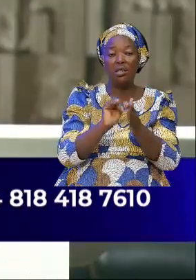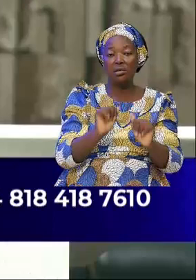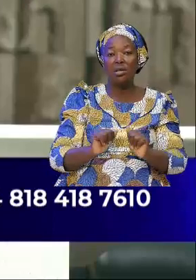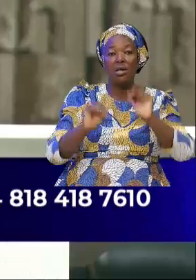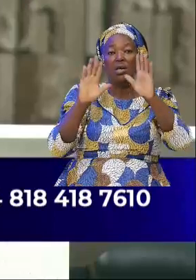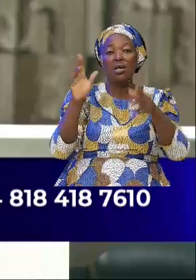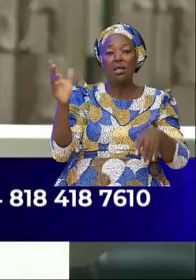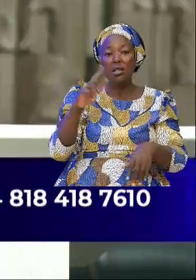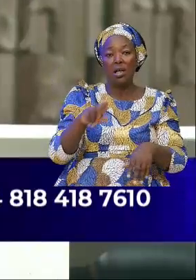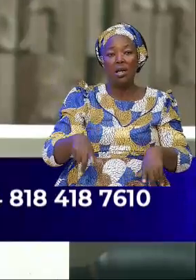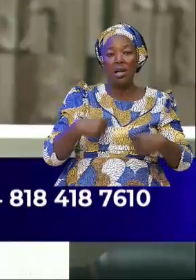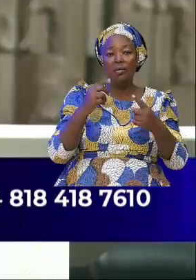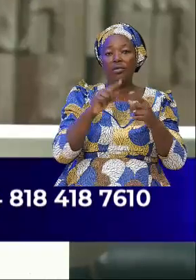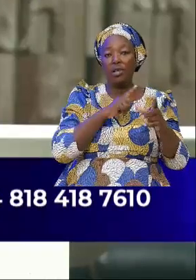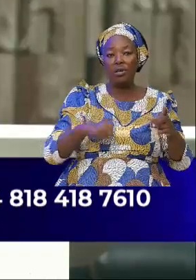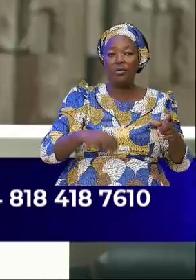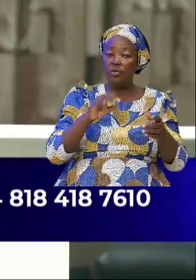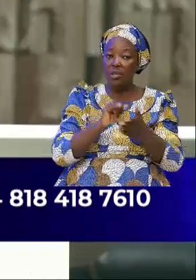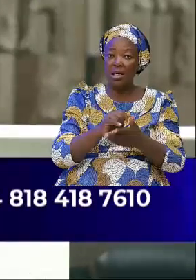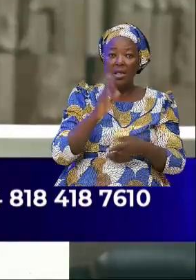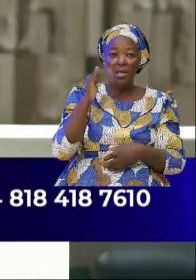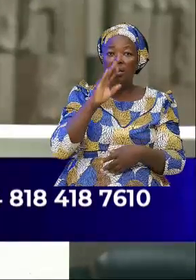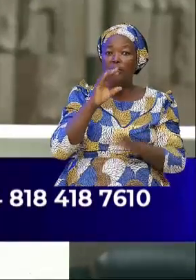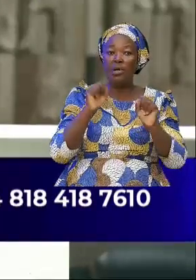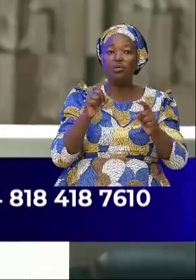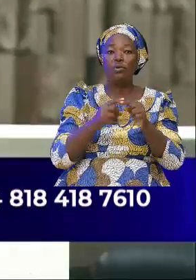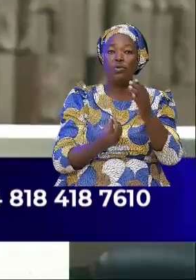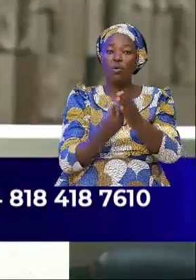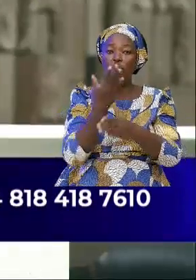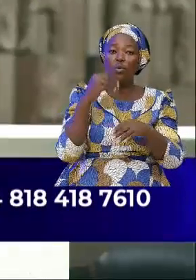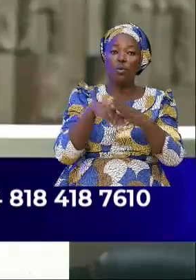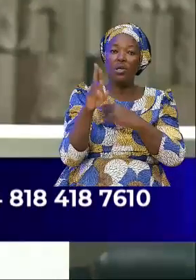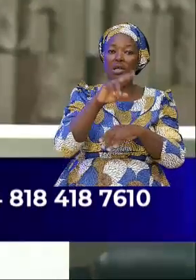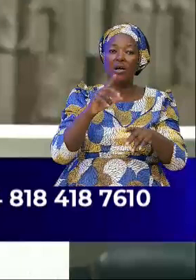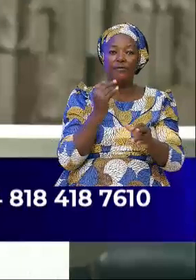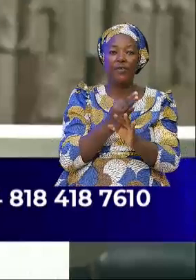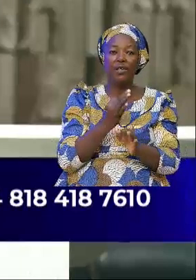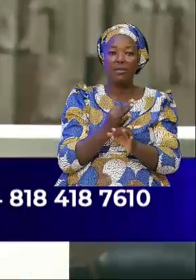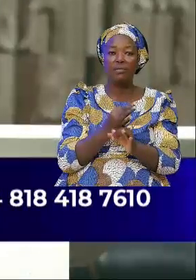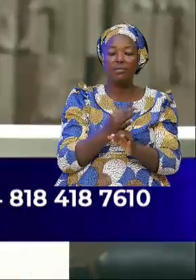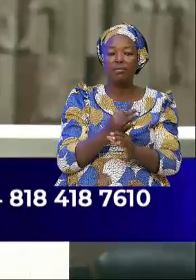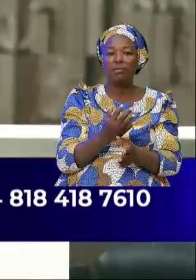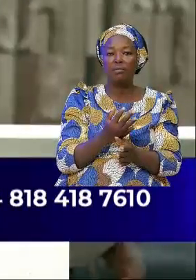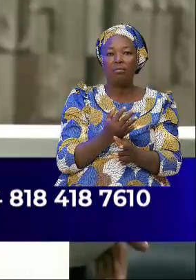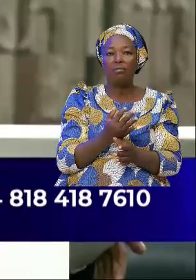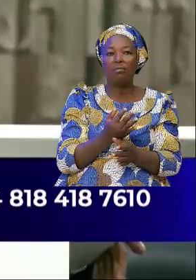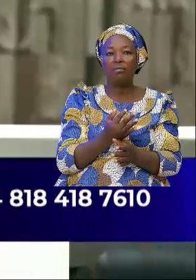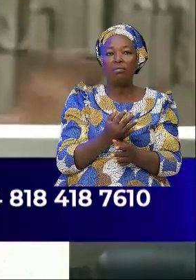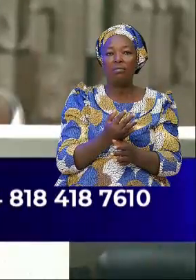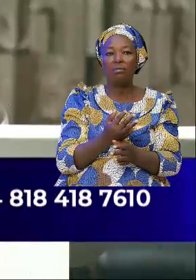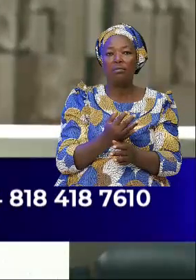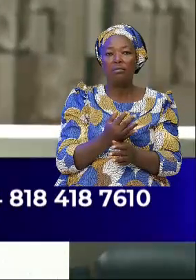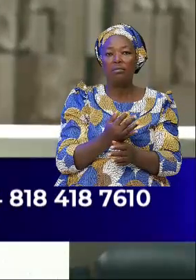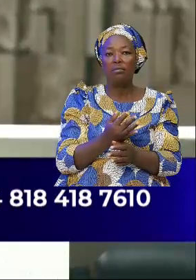to help these people that gave their life to the Lord so that they will be able to grow in their faith. Hall four,